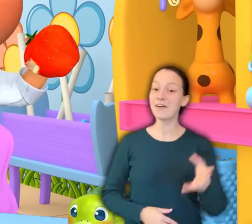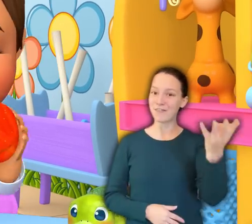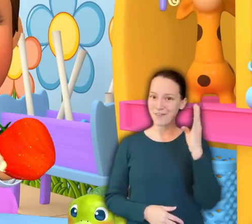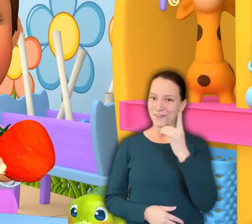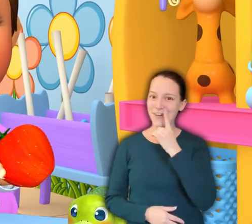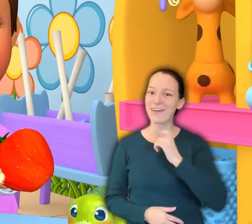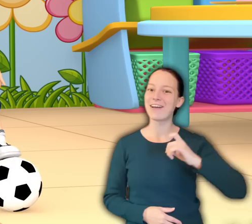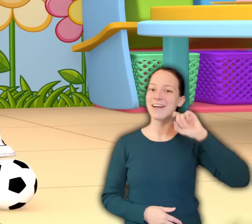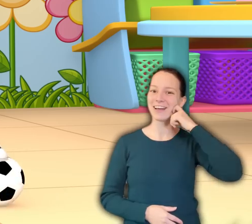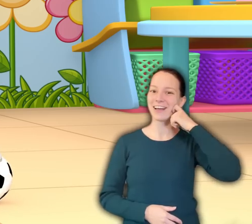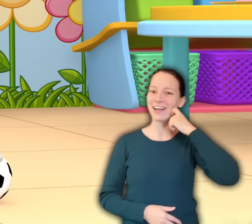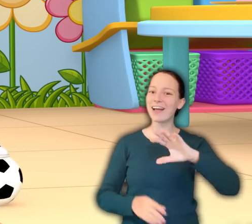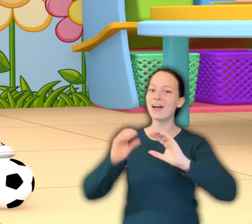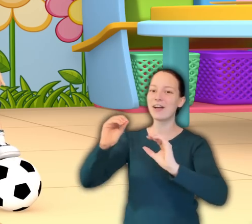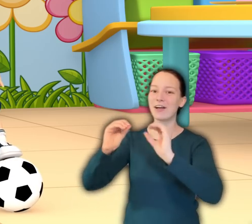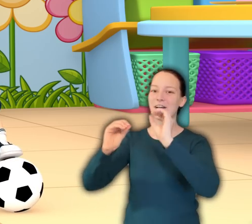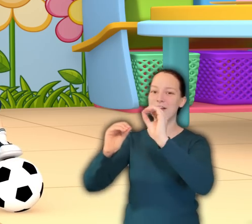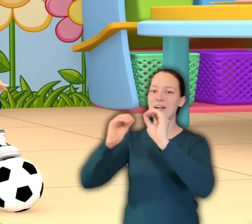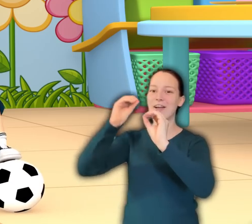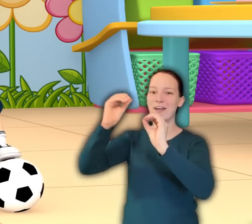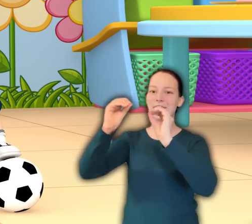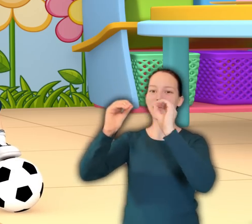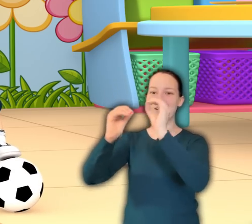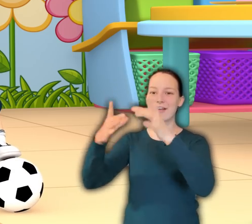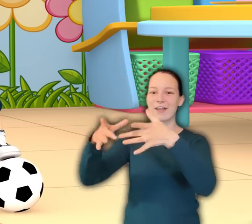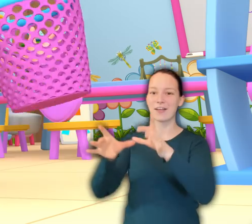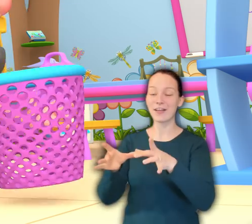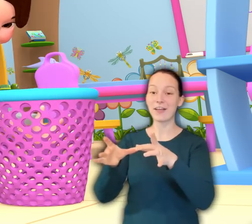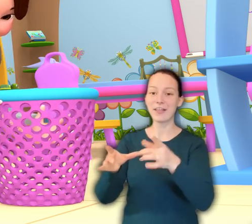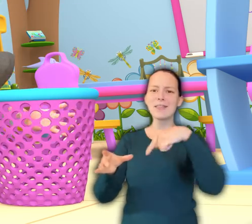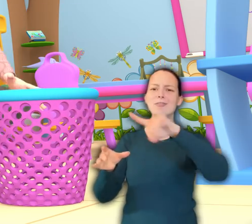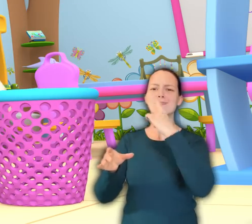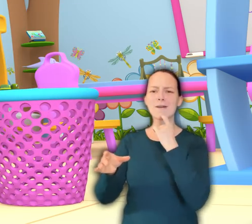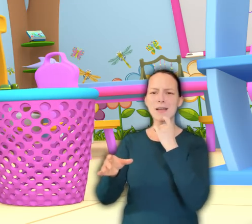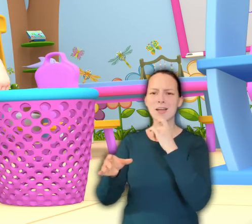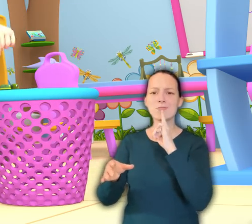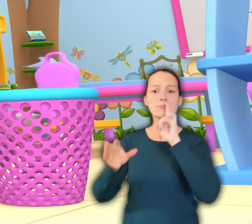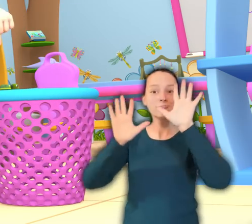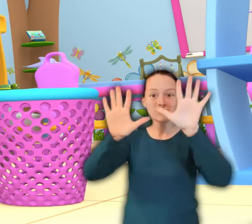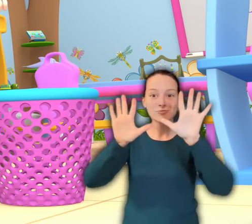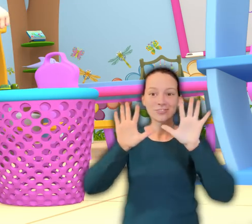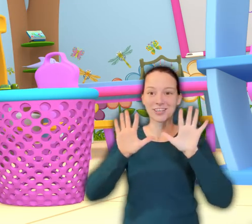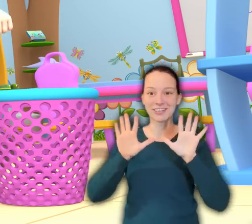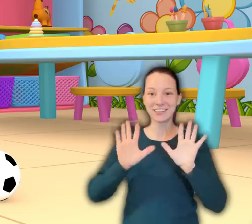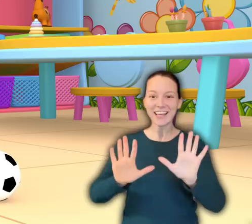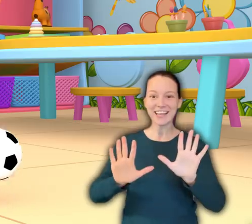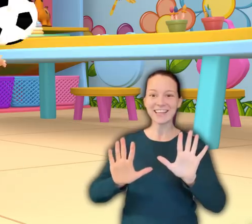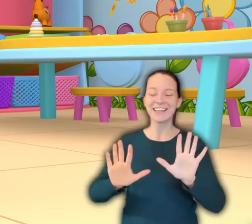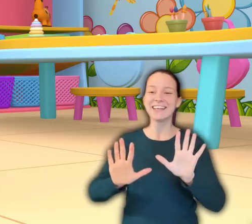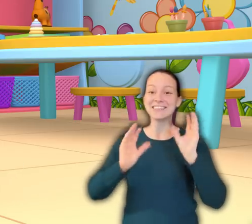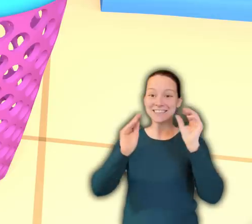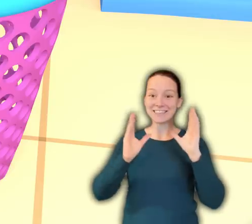we made four red apples were on my plate also red and